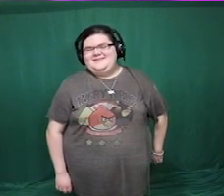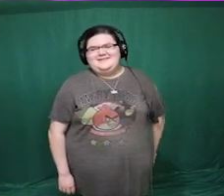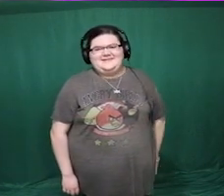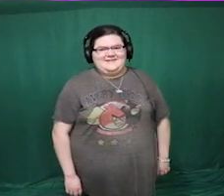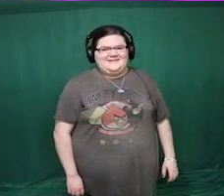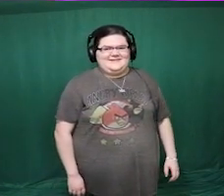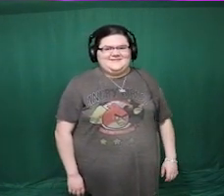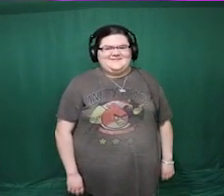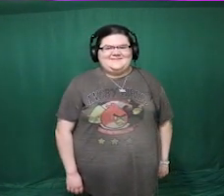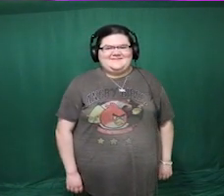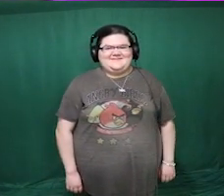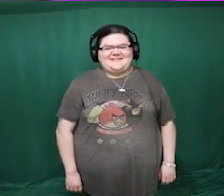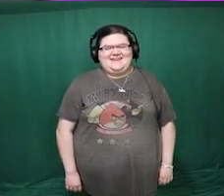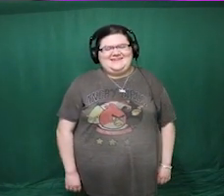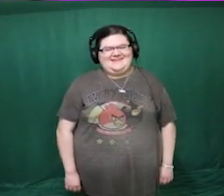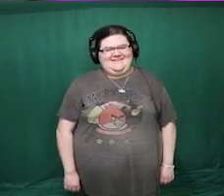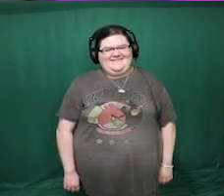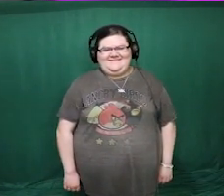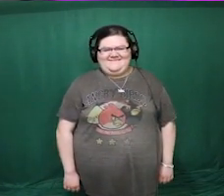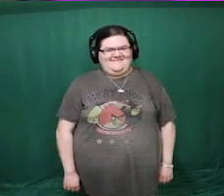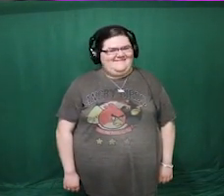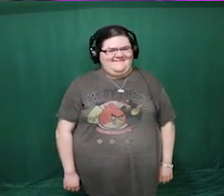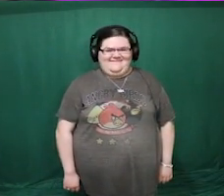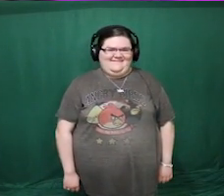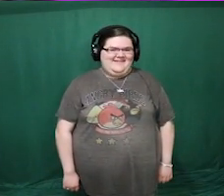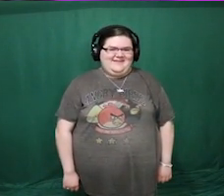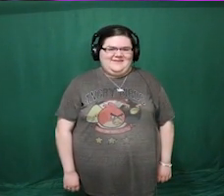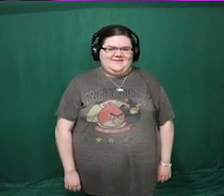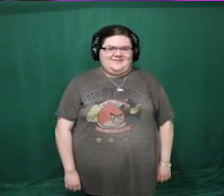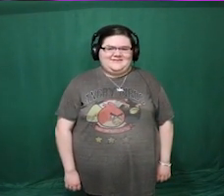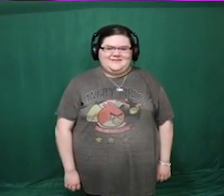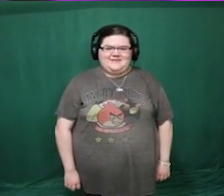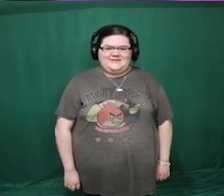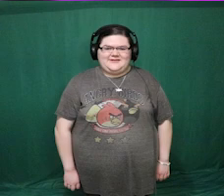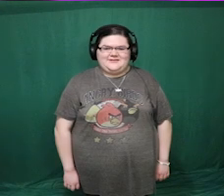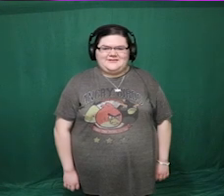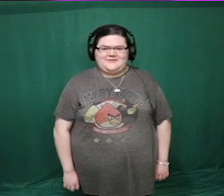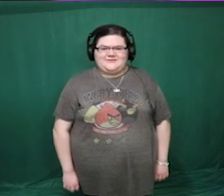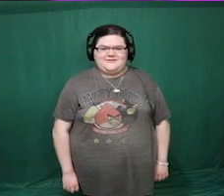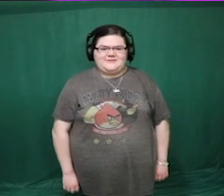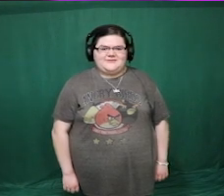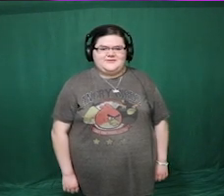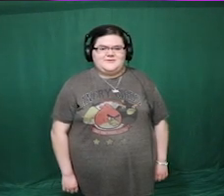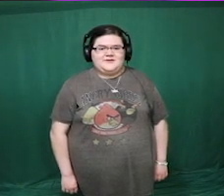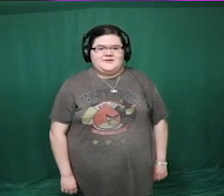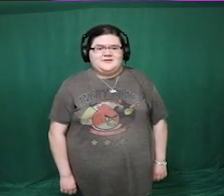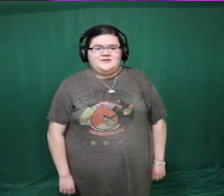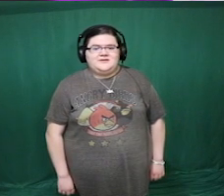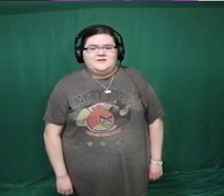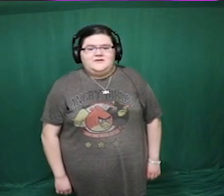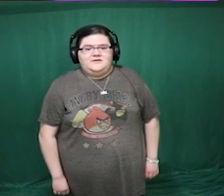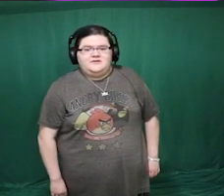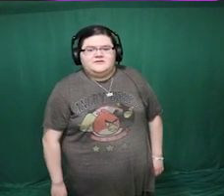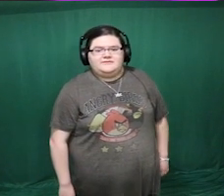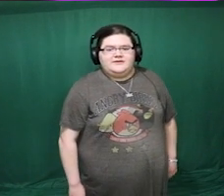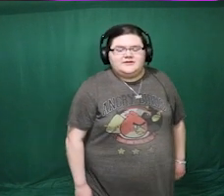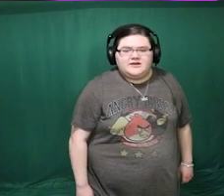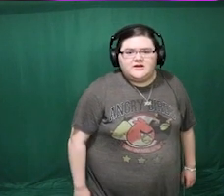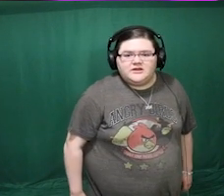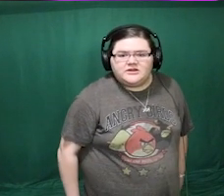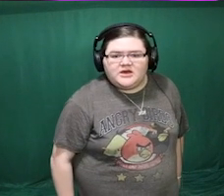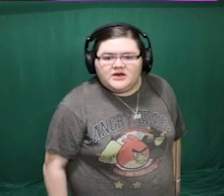That wasn't what we needed to do. We're already in the bin. Oh my fucking